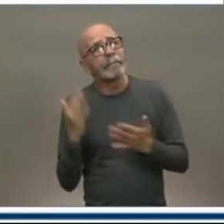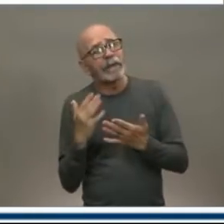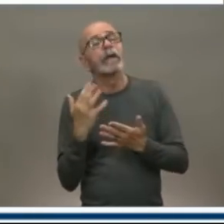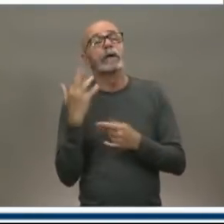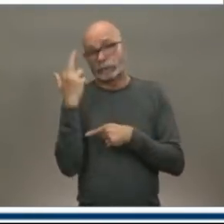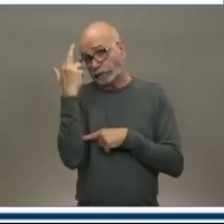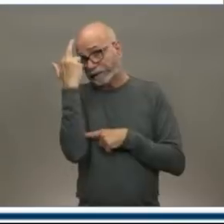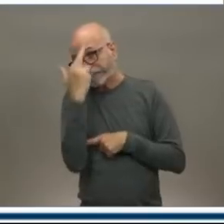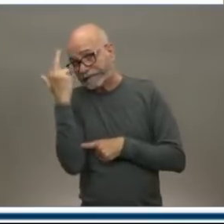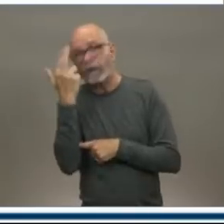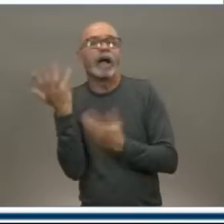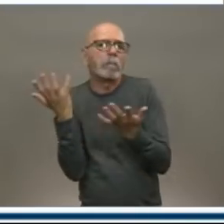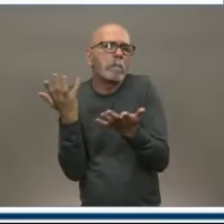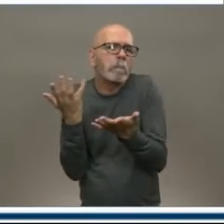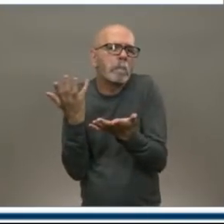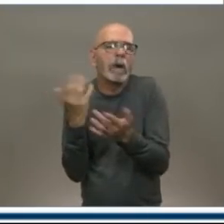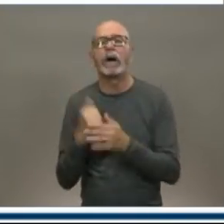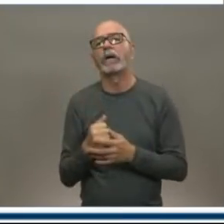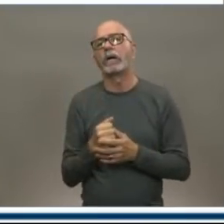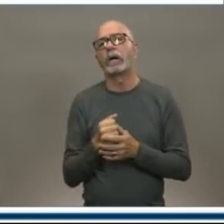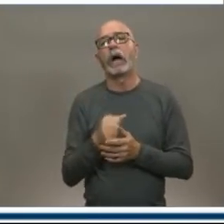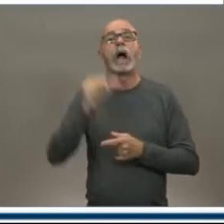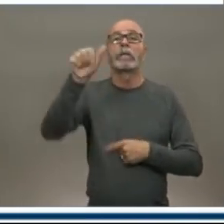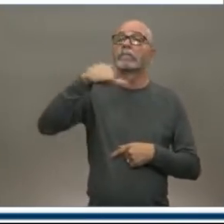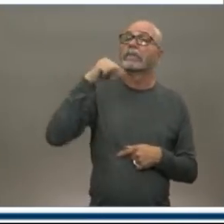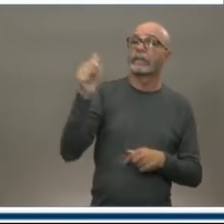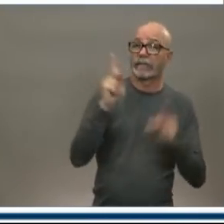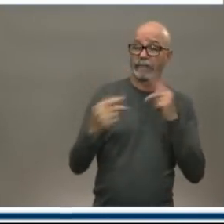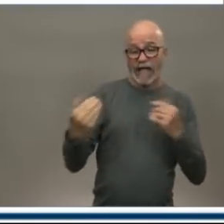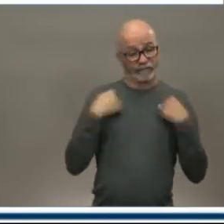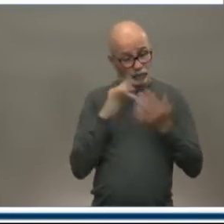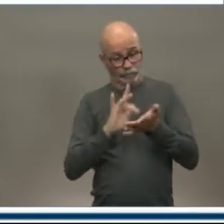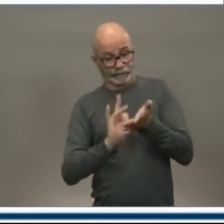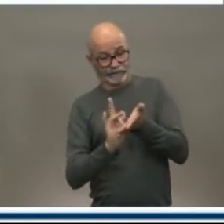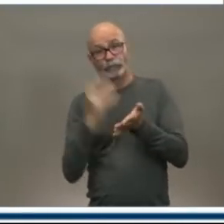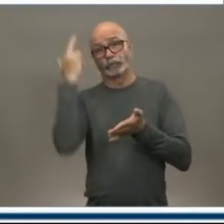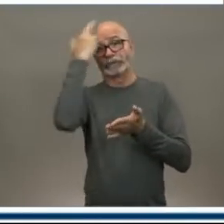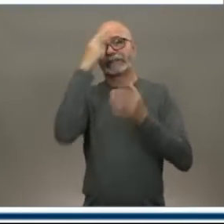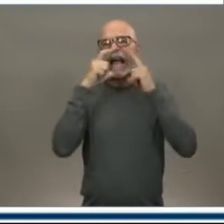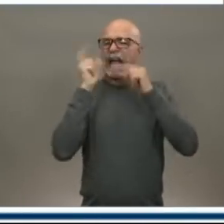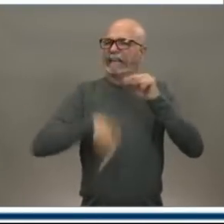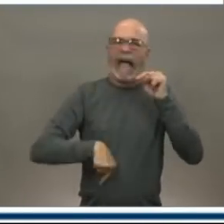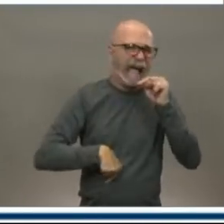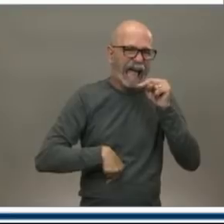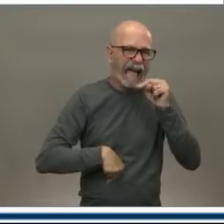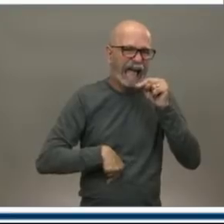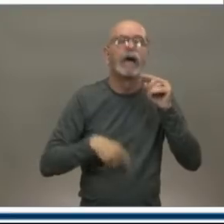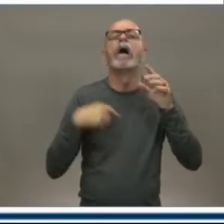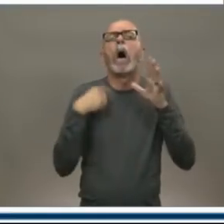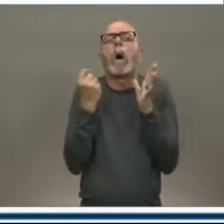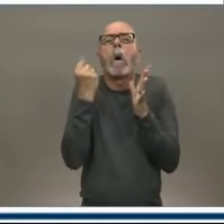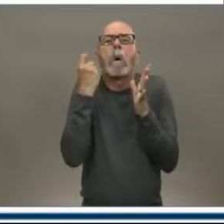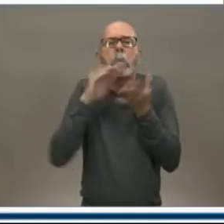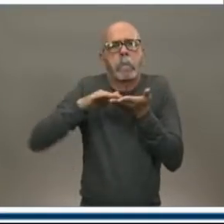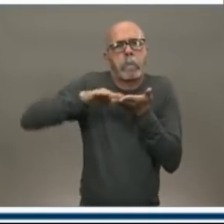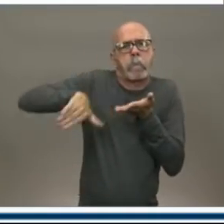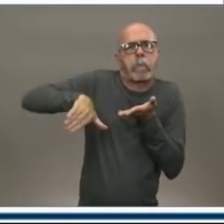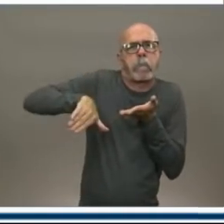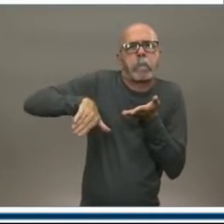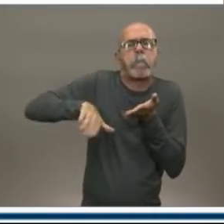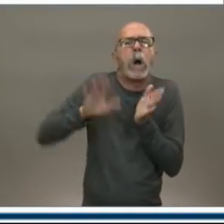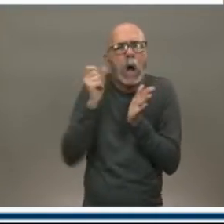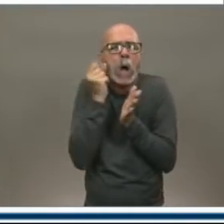when people say that, we do need to respect them and take that at face value. It's okay to remind people politely to wear a